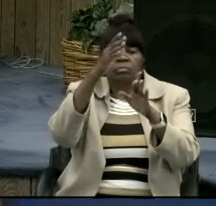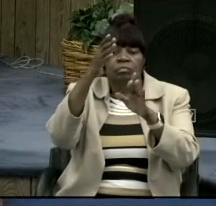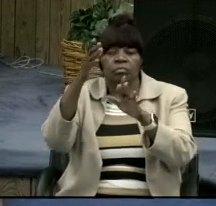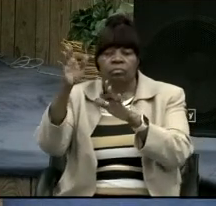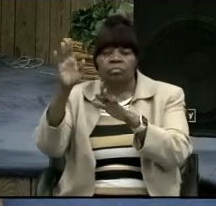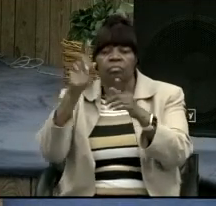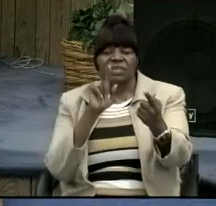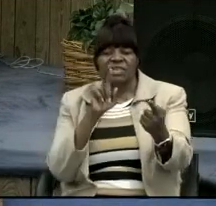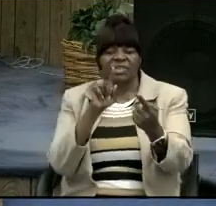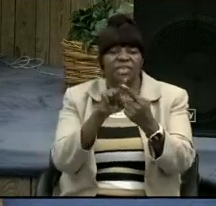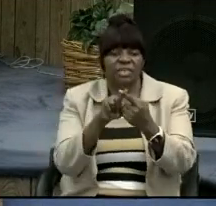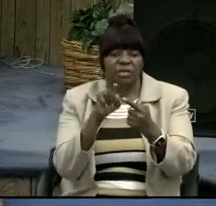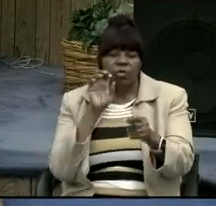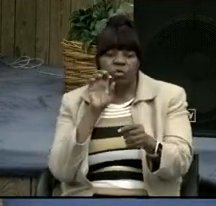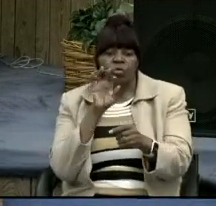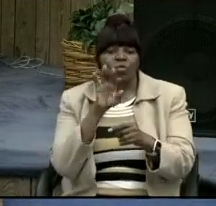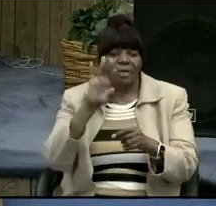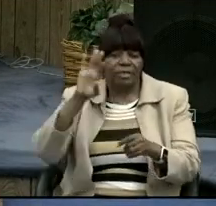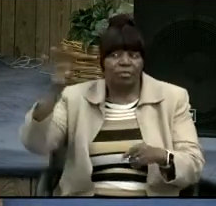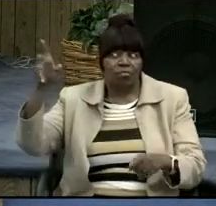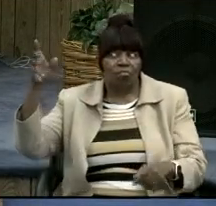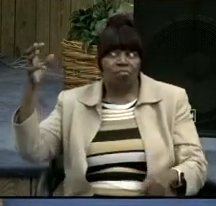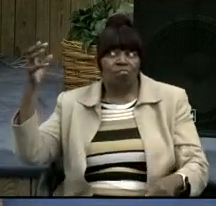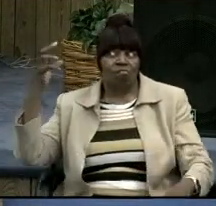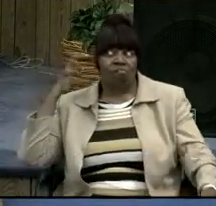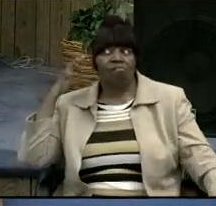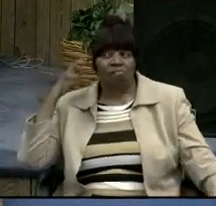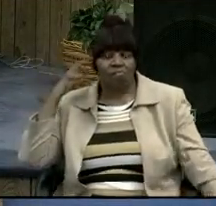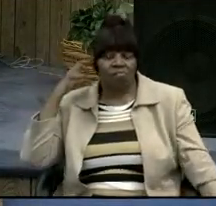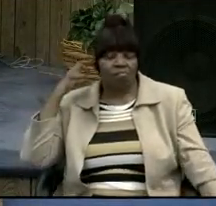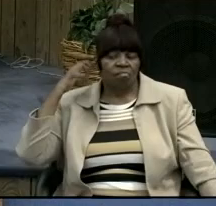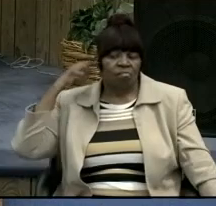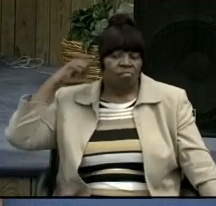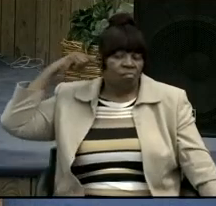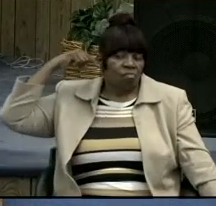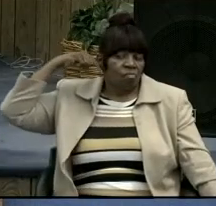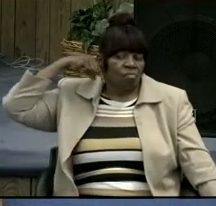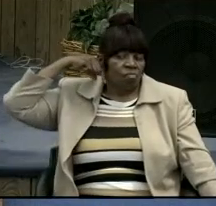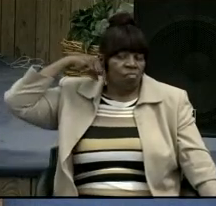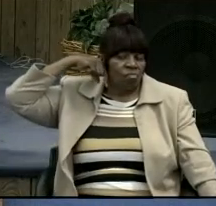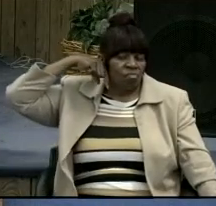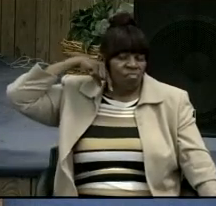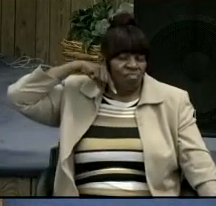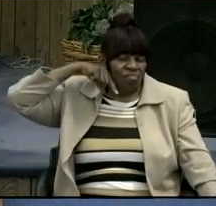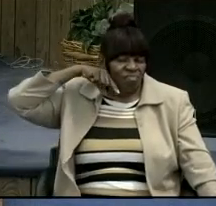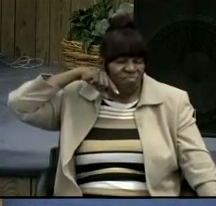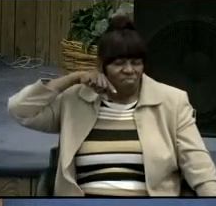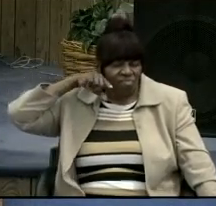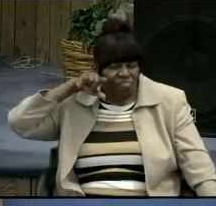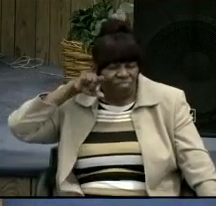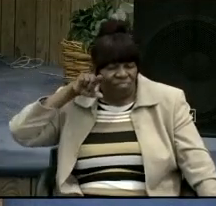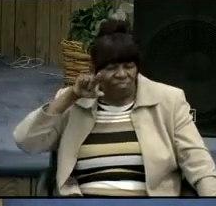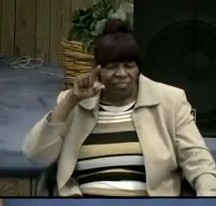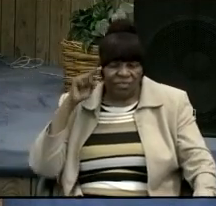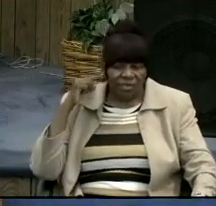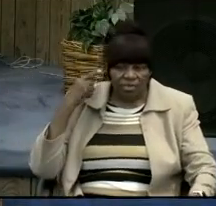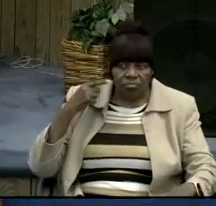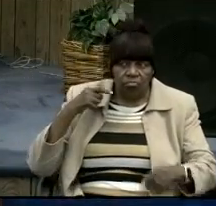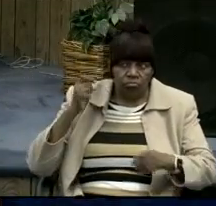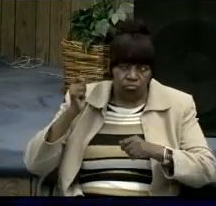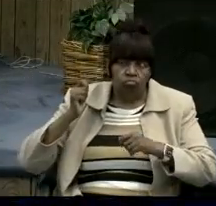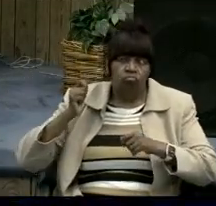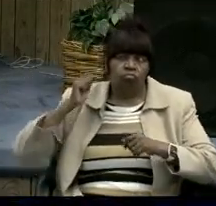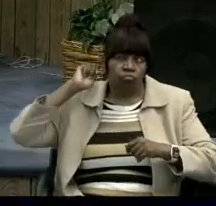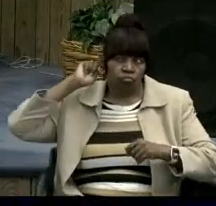shifting until they reach your eardrum. Down the ear canal to your eardrum, and your eardrum begins to beat.